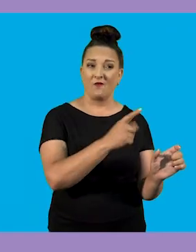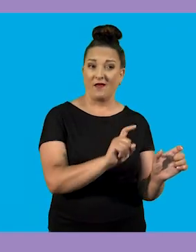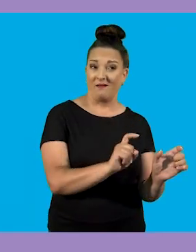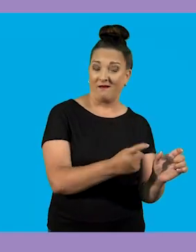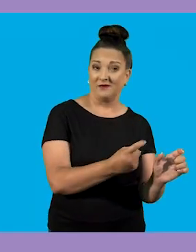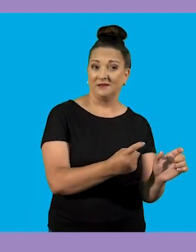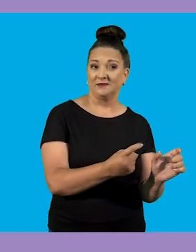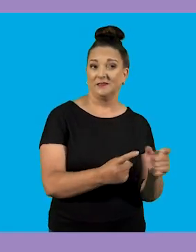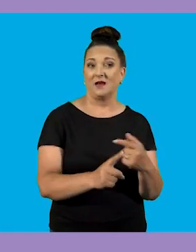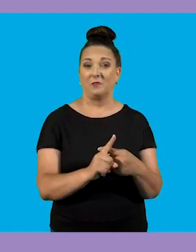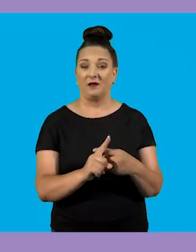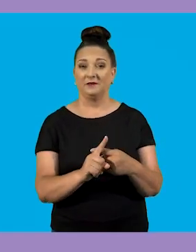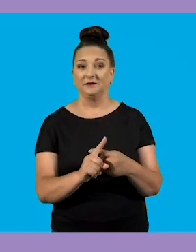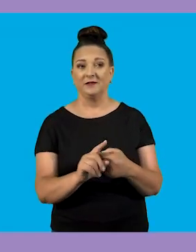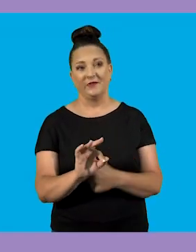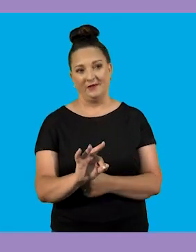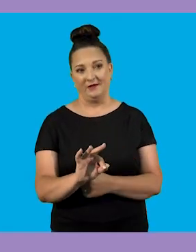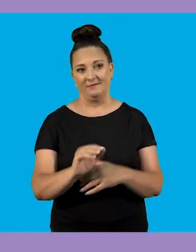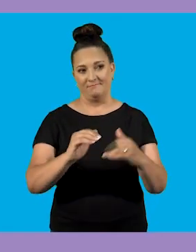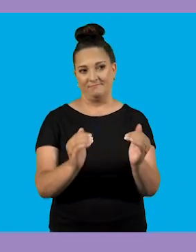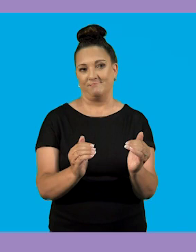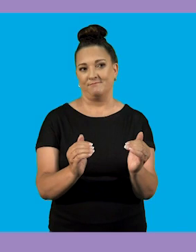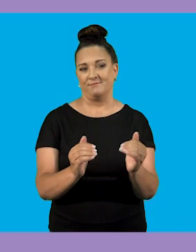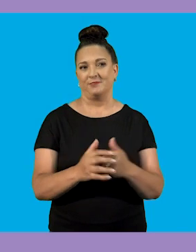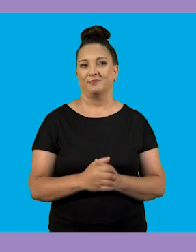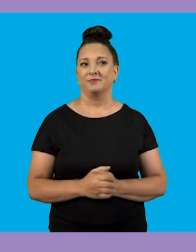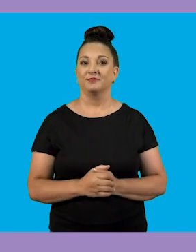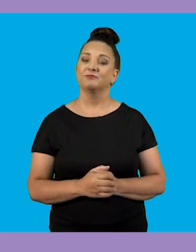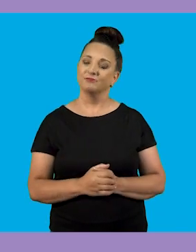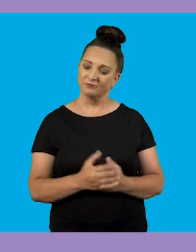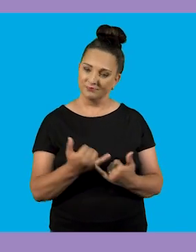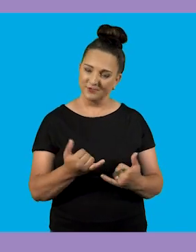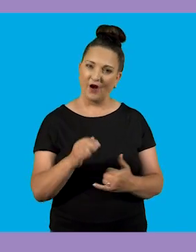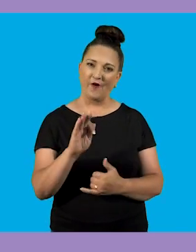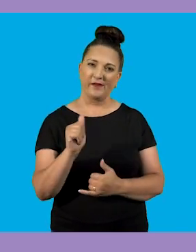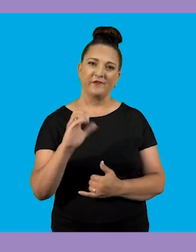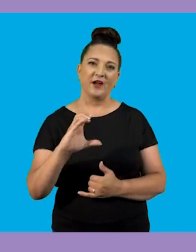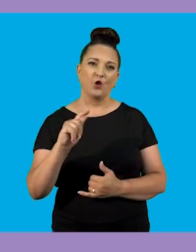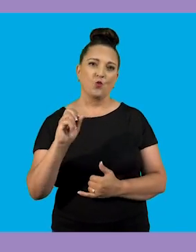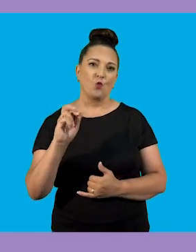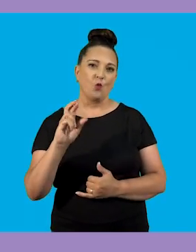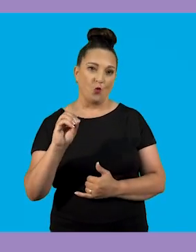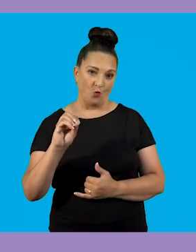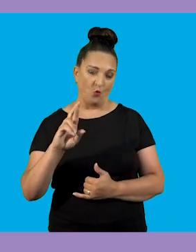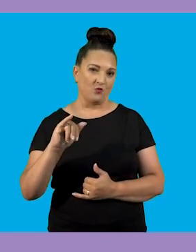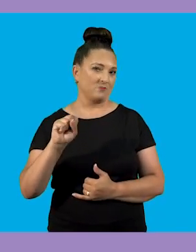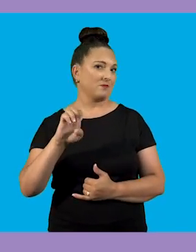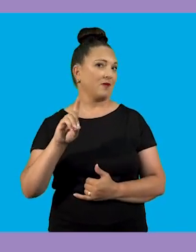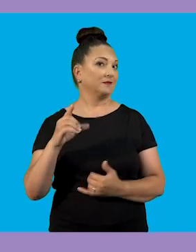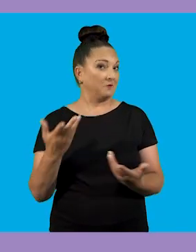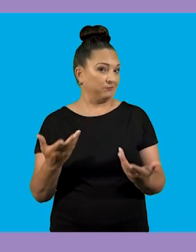from each term the x plus the 3. And we have factorized that